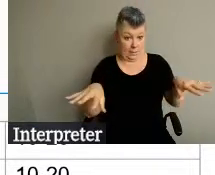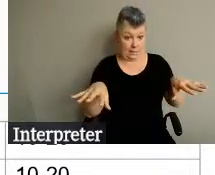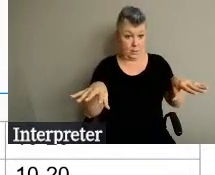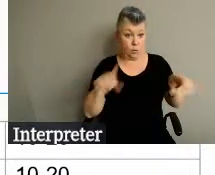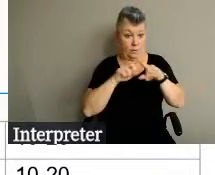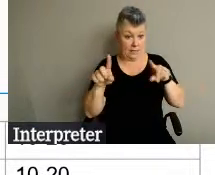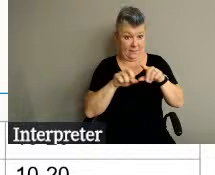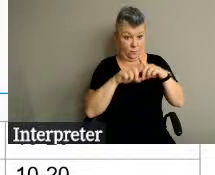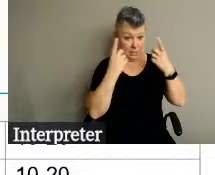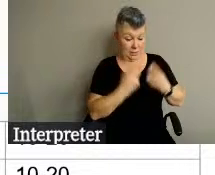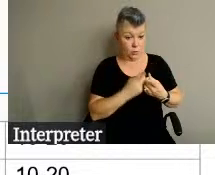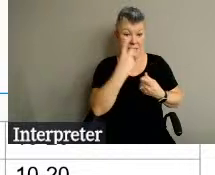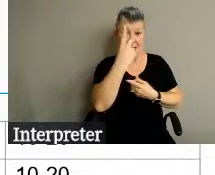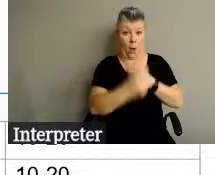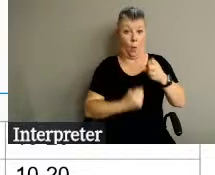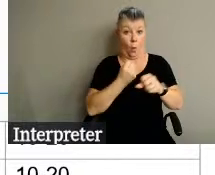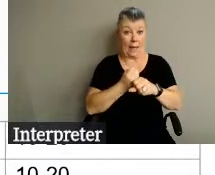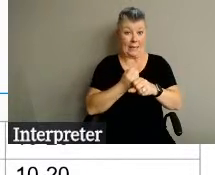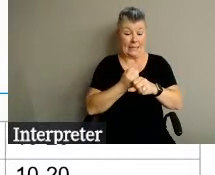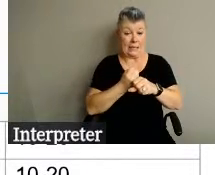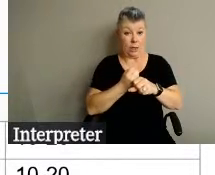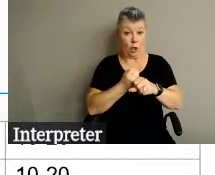are they a year behind too? Yes.